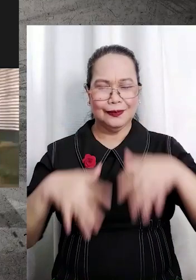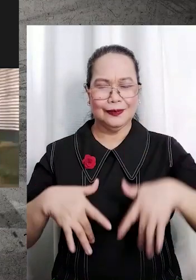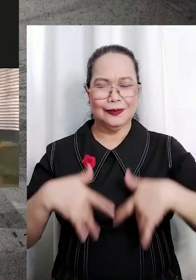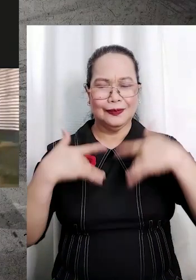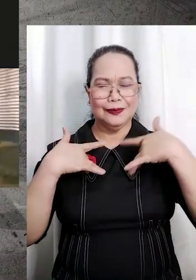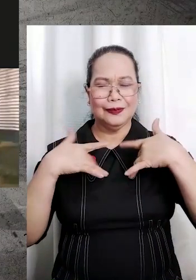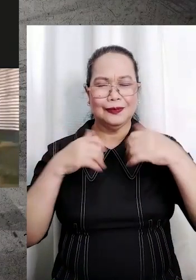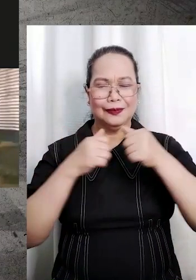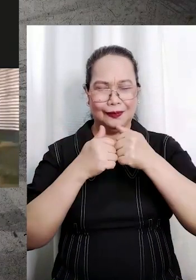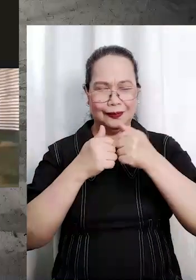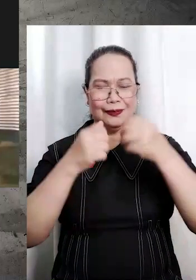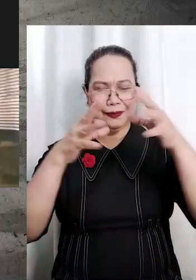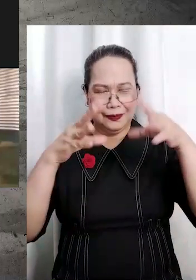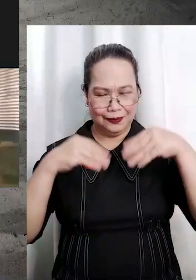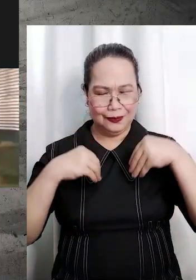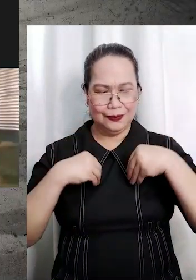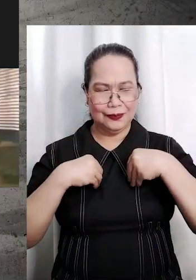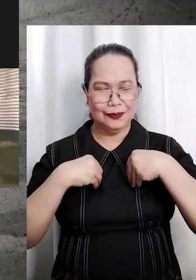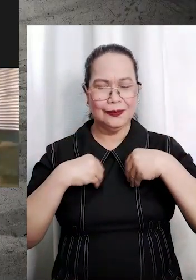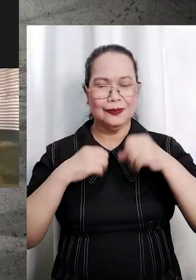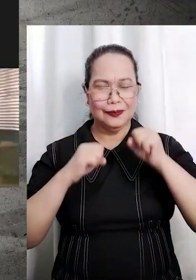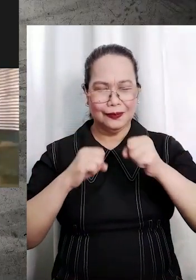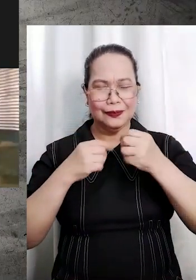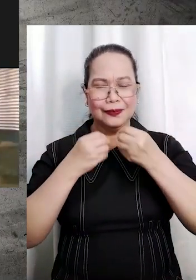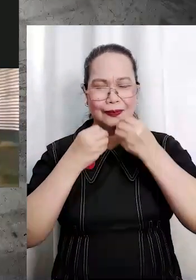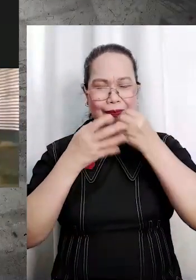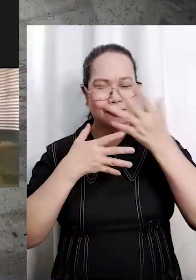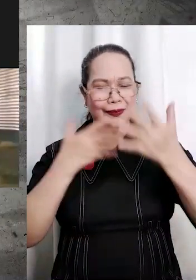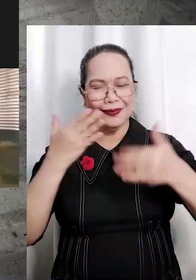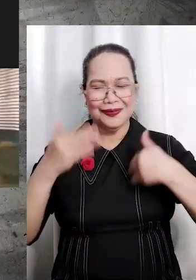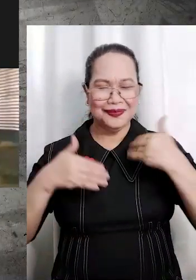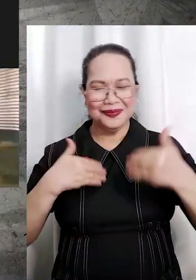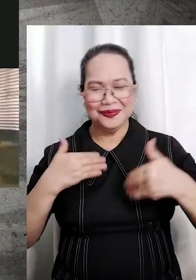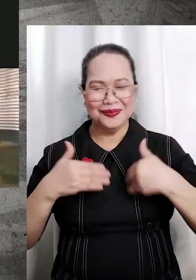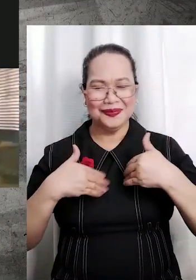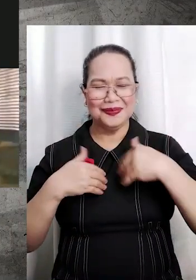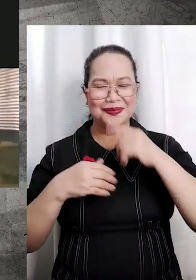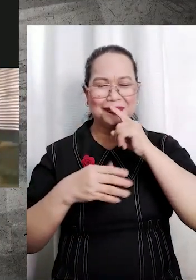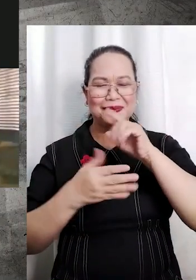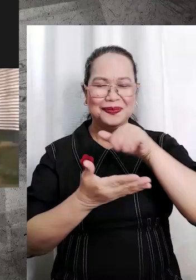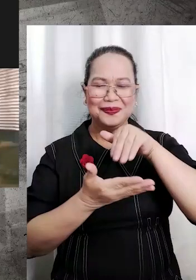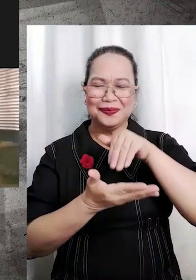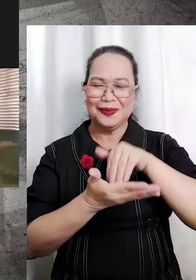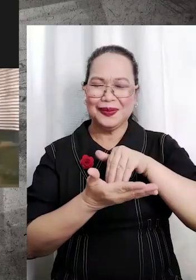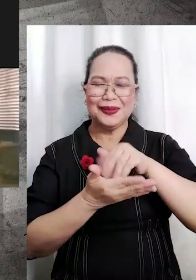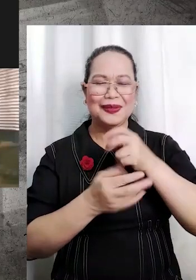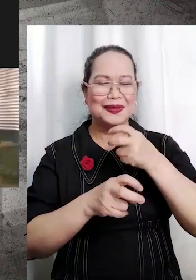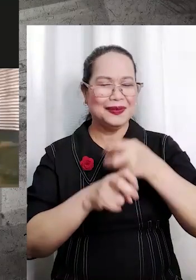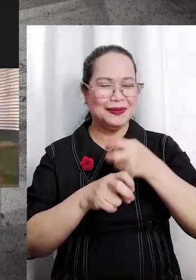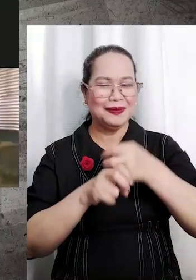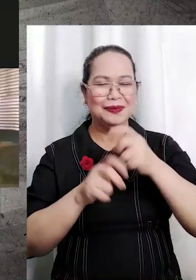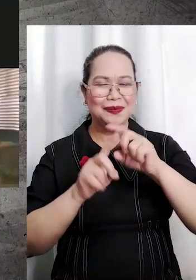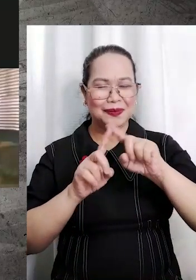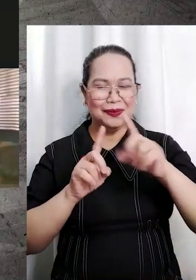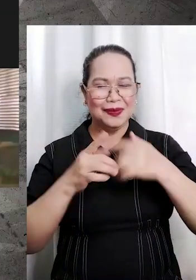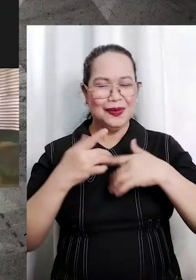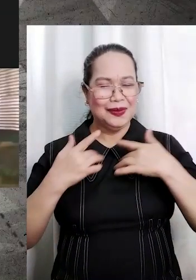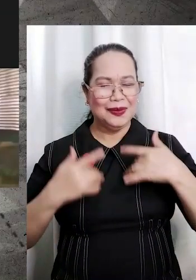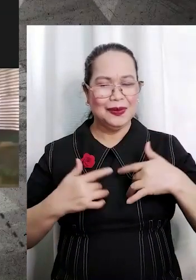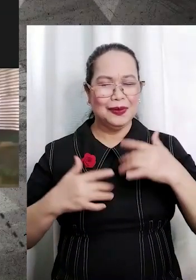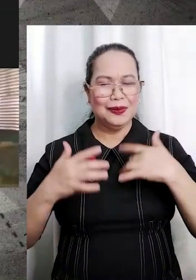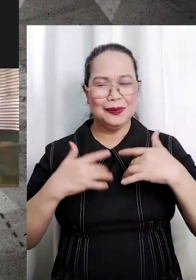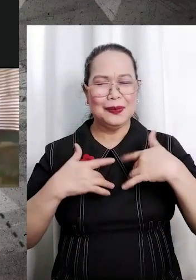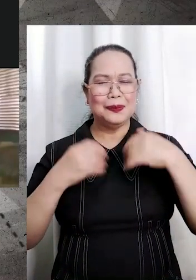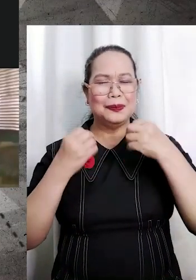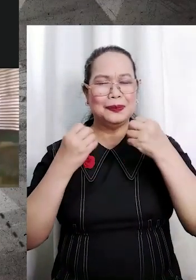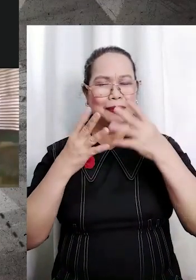in life. We admit that it can sometimes feel hard to be joyful in the midst of the pandemic, but when the cares